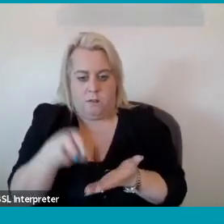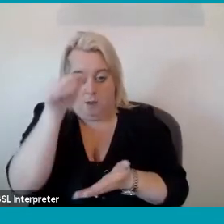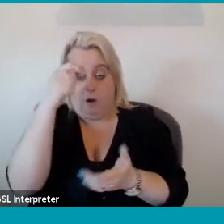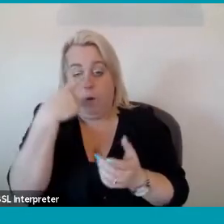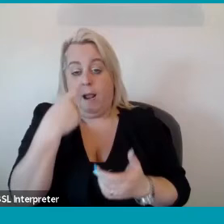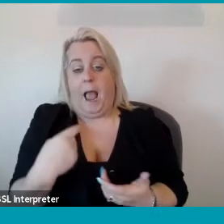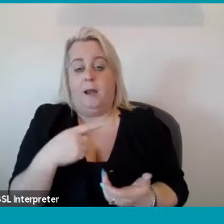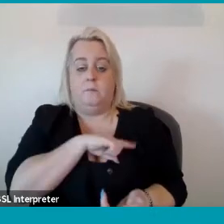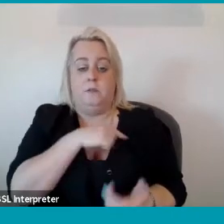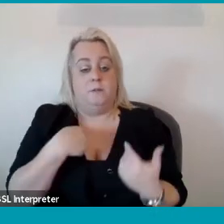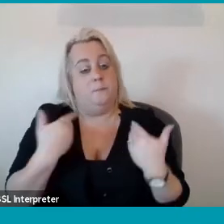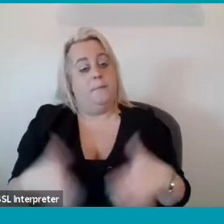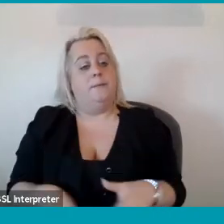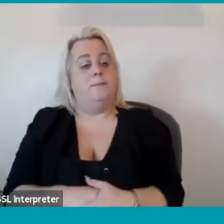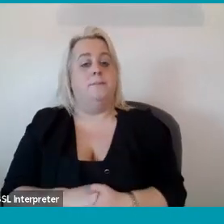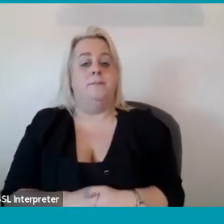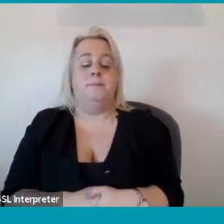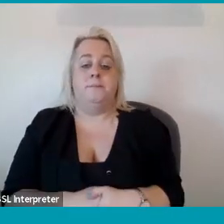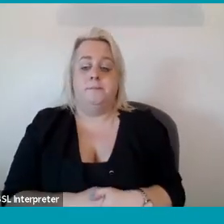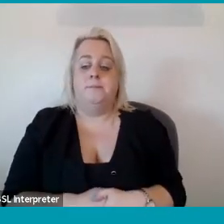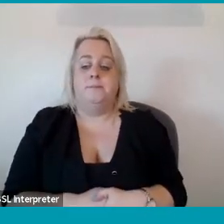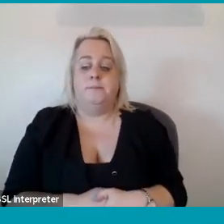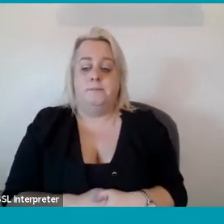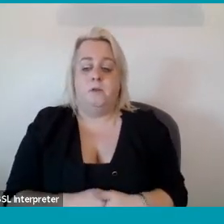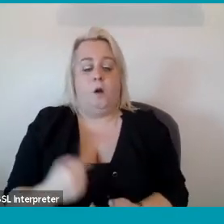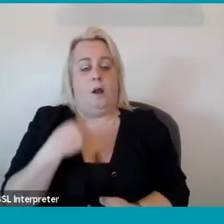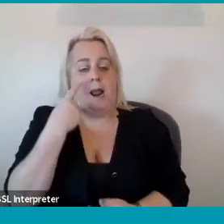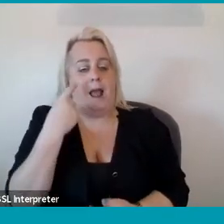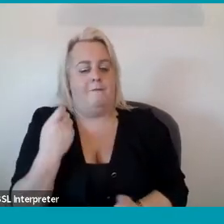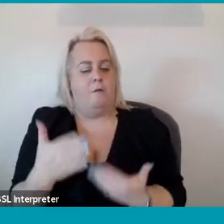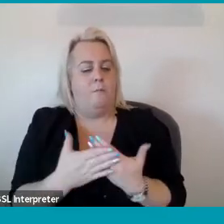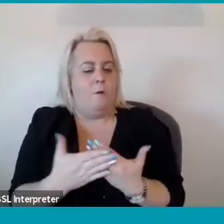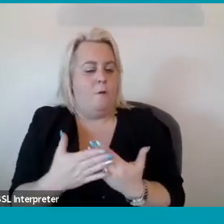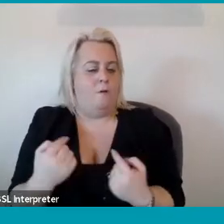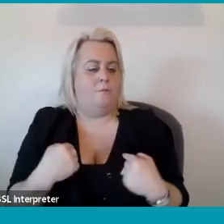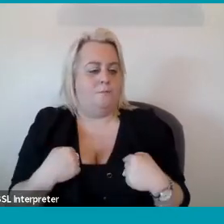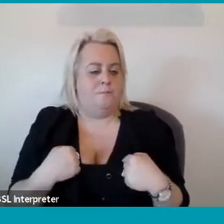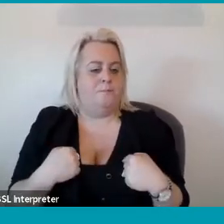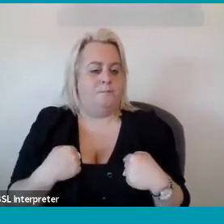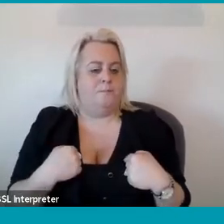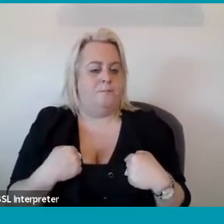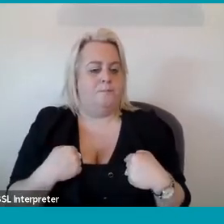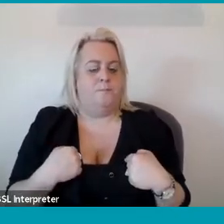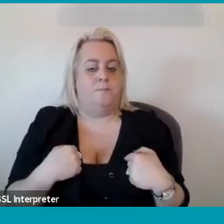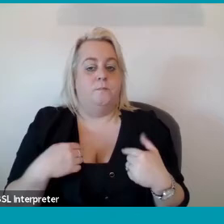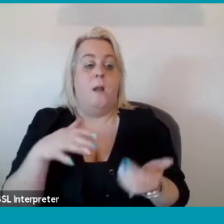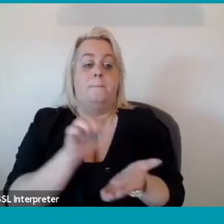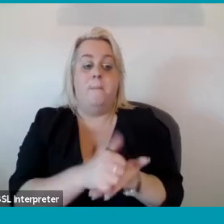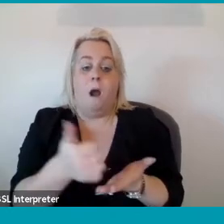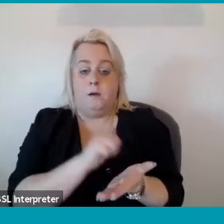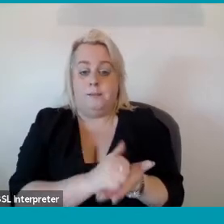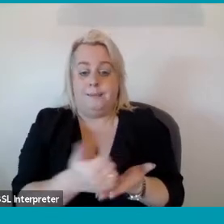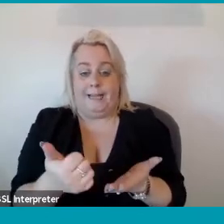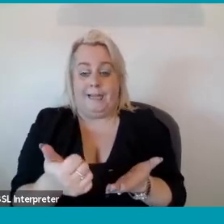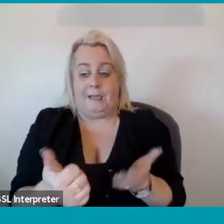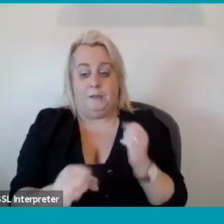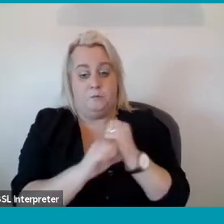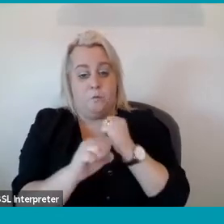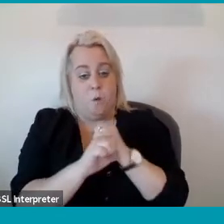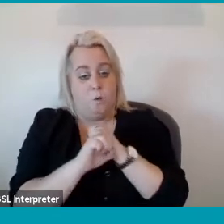mention. So in terms of marketing, we know that disabled people and our